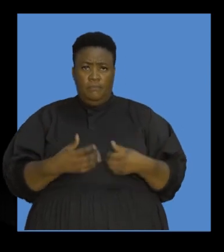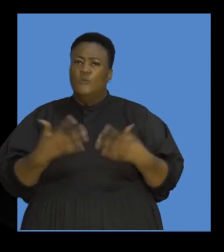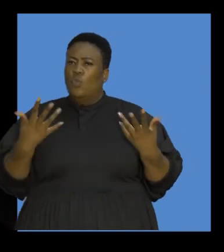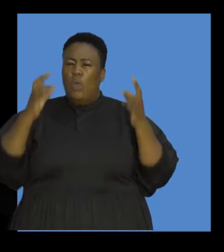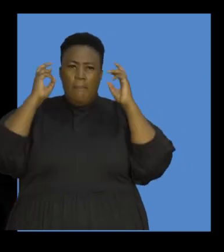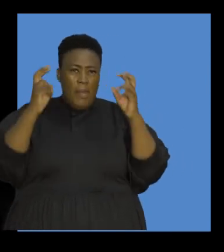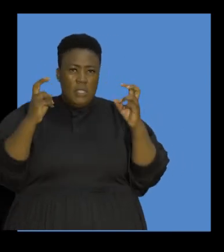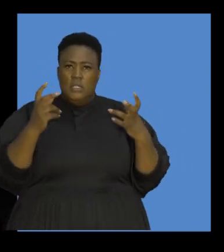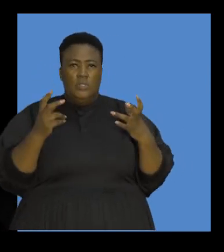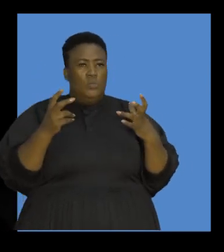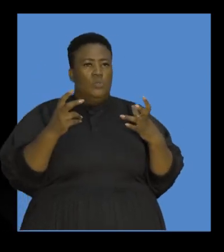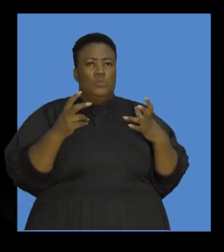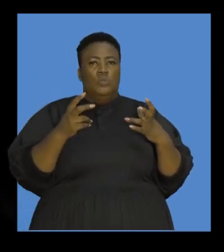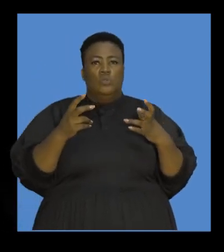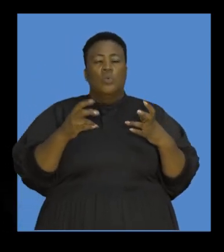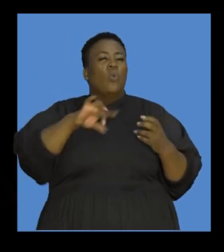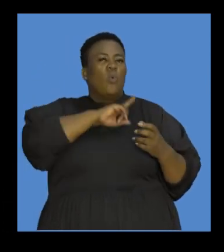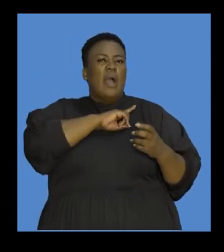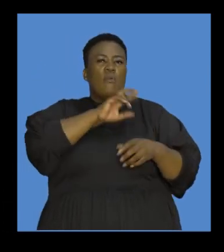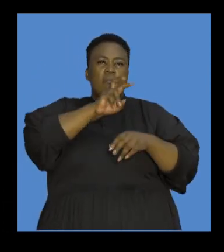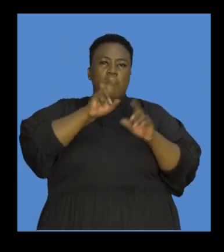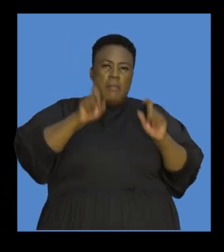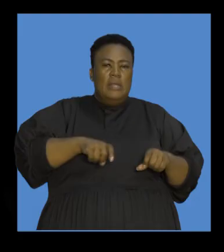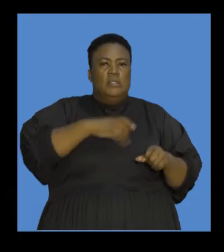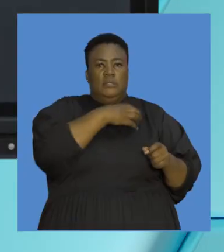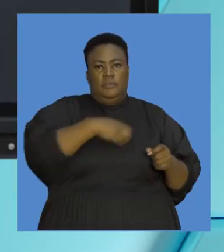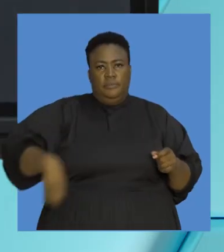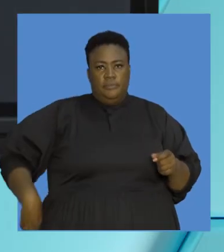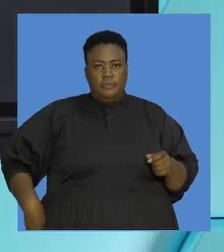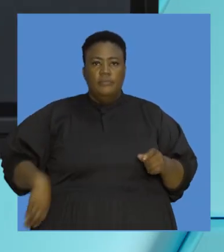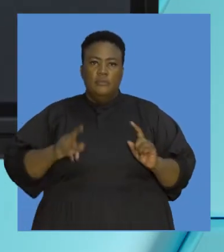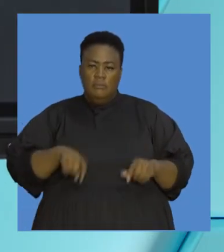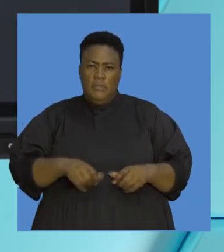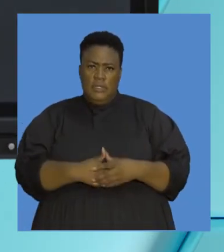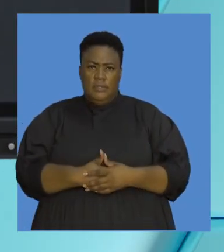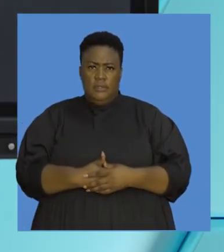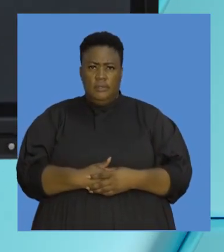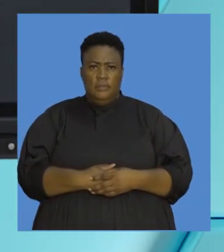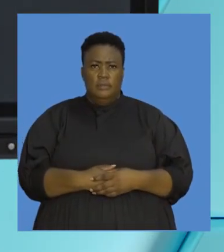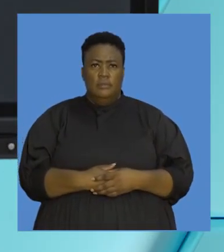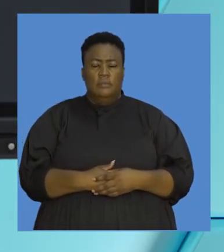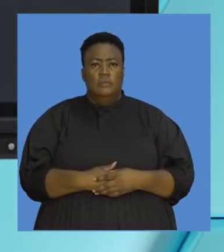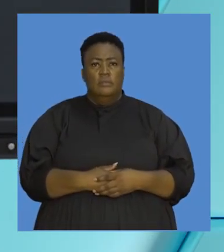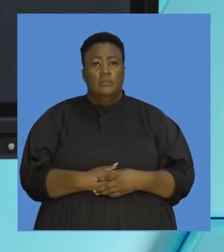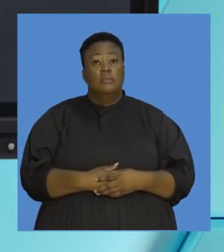car or a bus or any of those things. Why do we need to wear seatbelts?